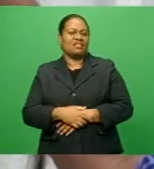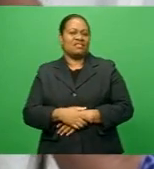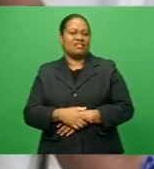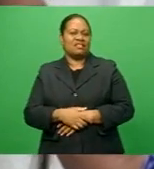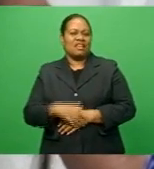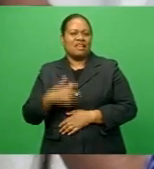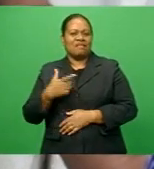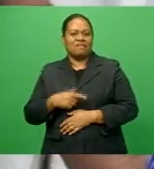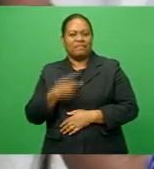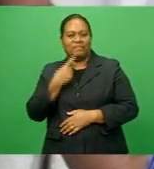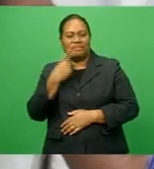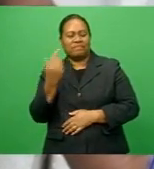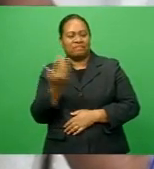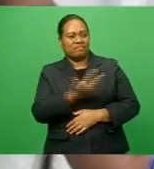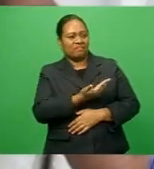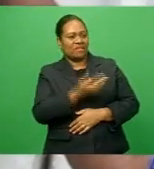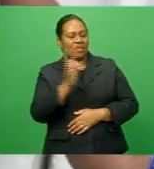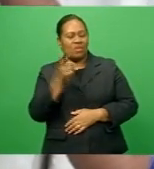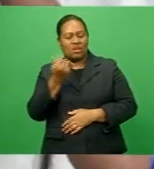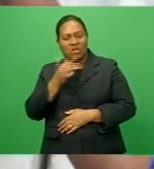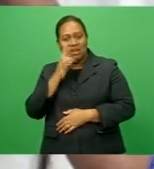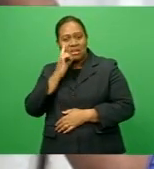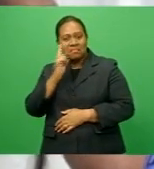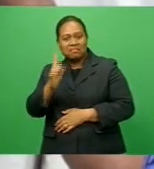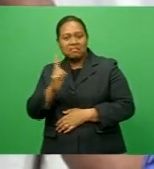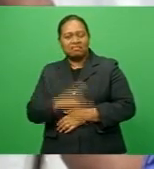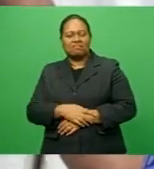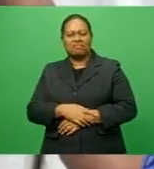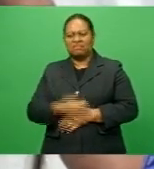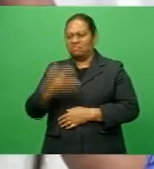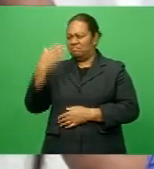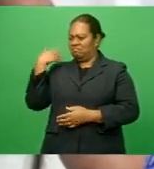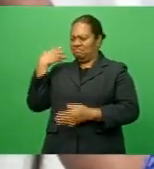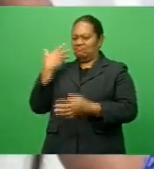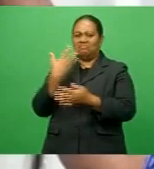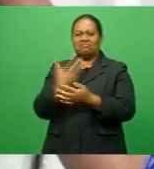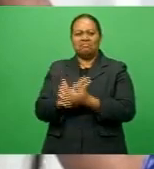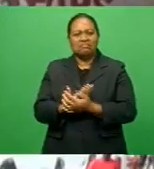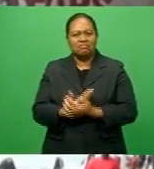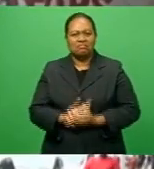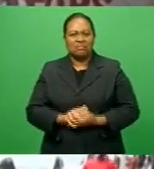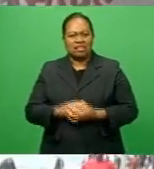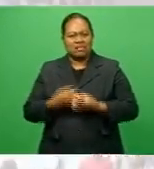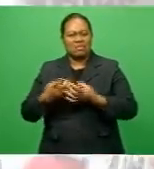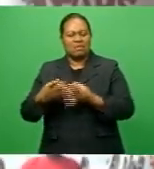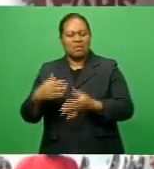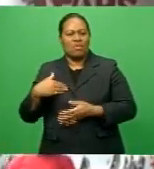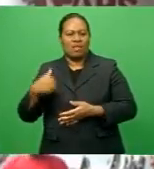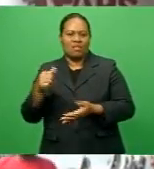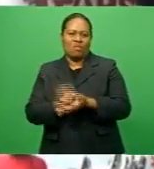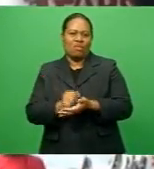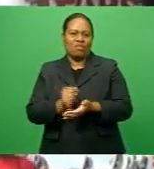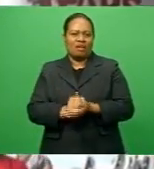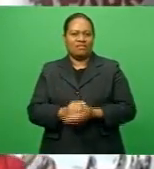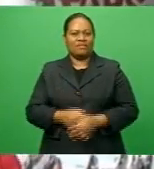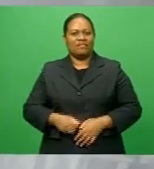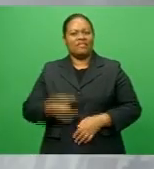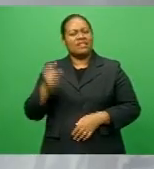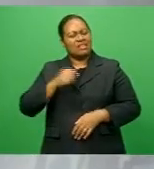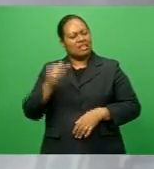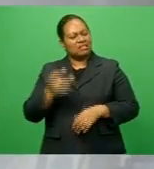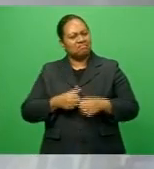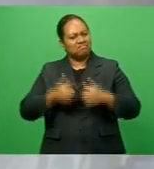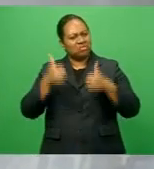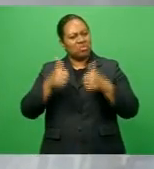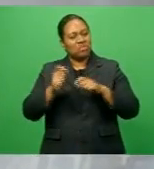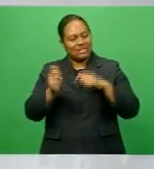Basically, from what I've seen with a couple of weeks, how they play the game. Navy. I believe that they're a better team.